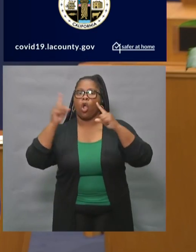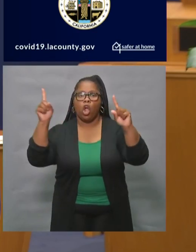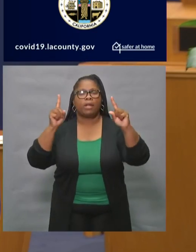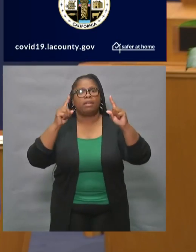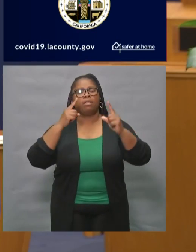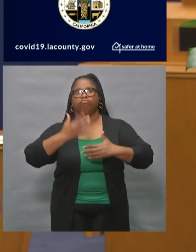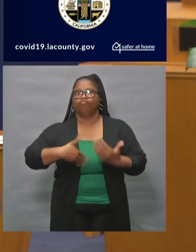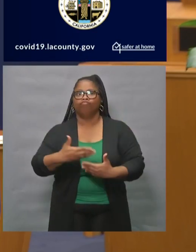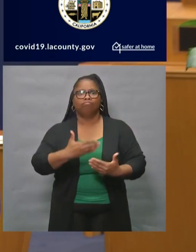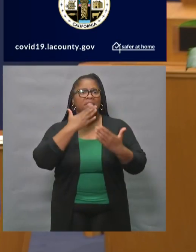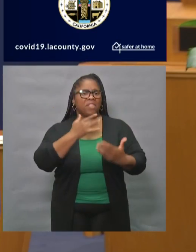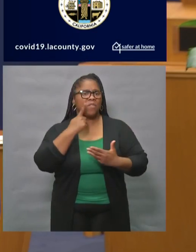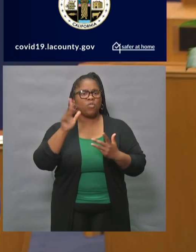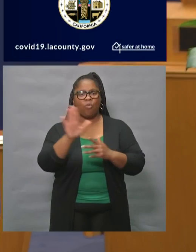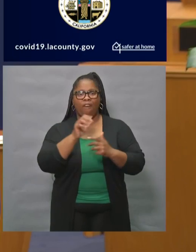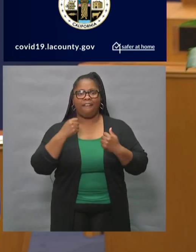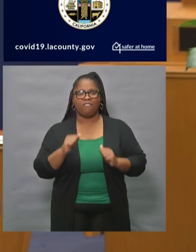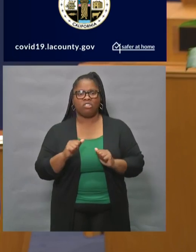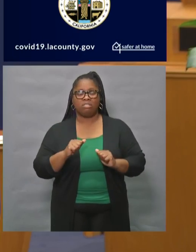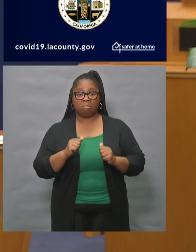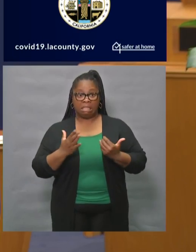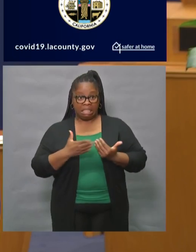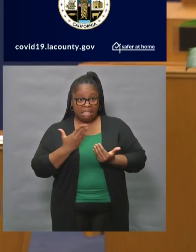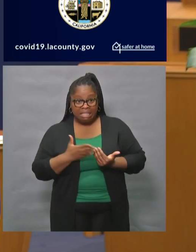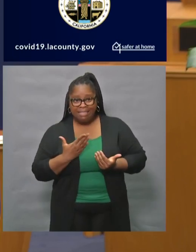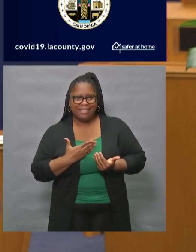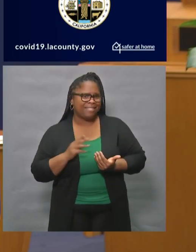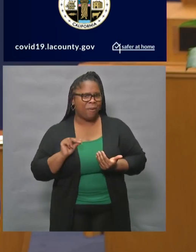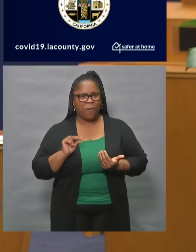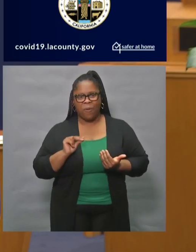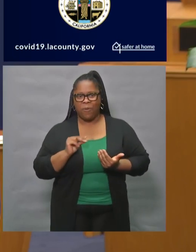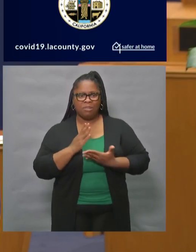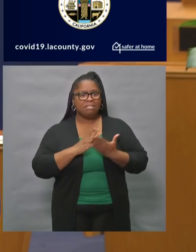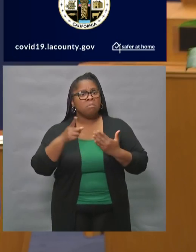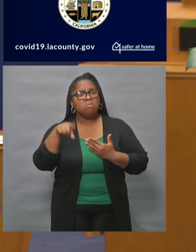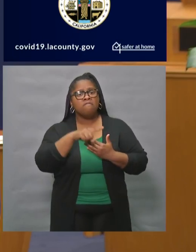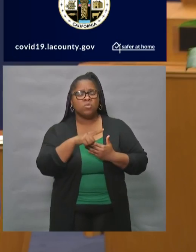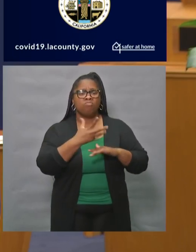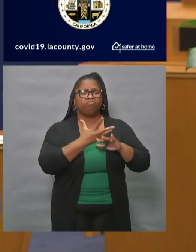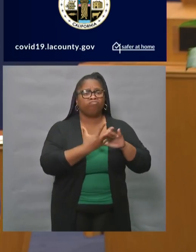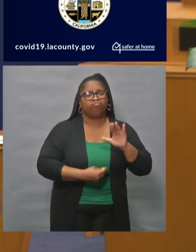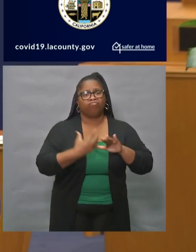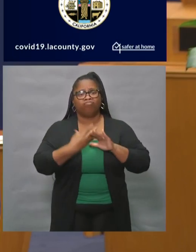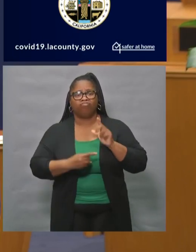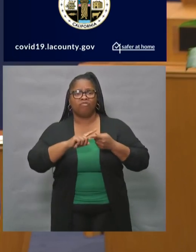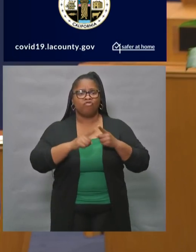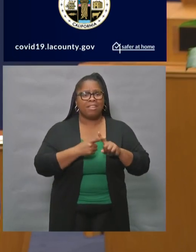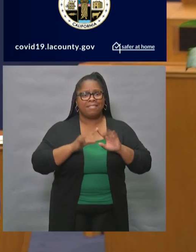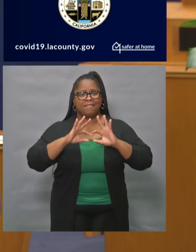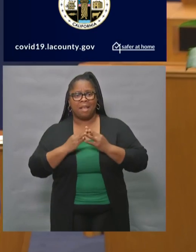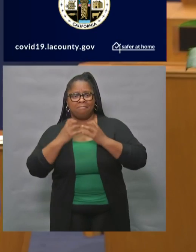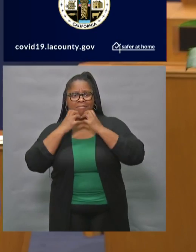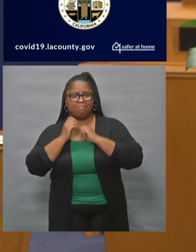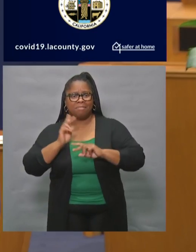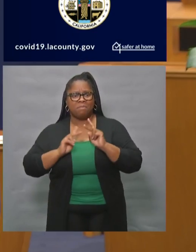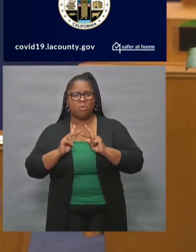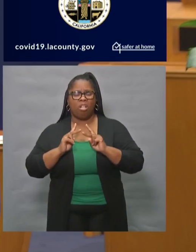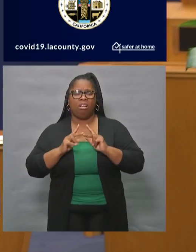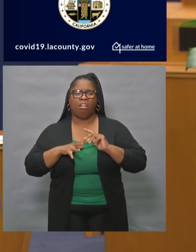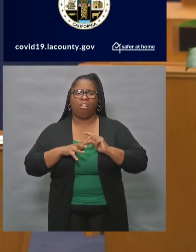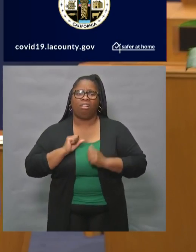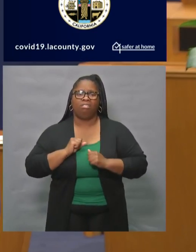efforts. I know it's not easy. Some of you have lost loved ones. We mourn with you, and I know that these times are incredibly